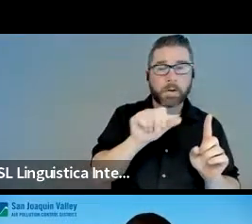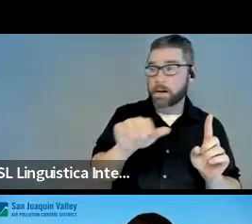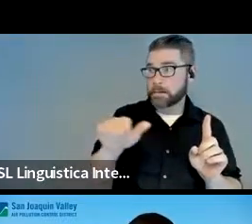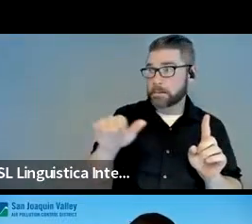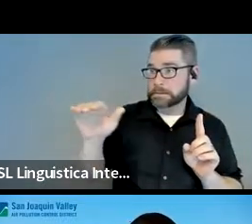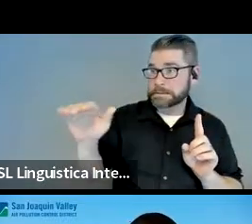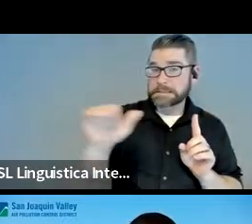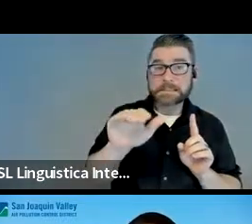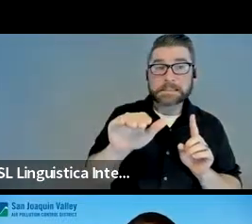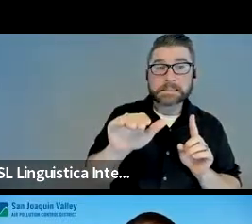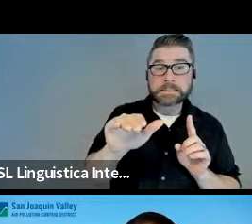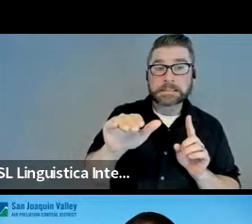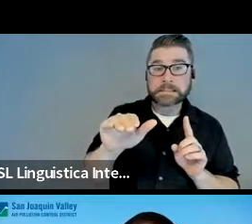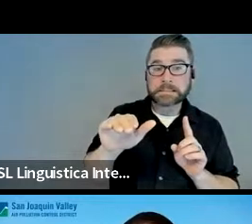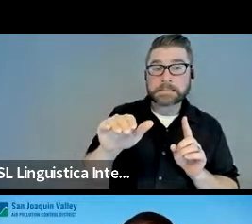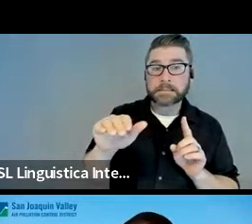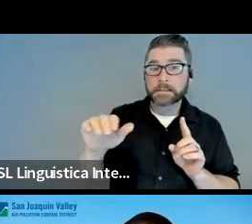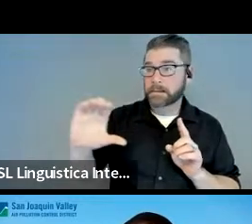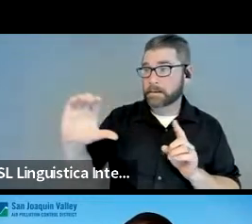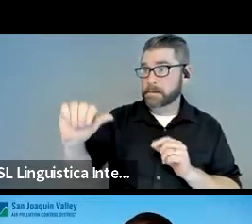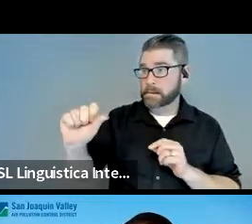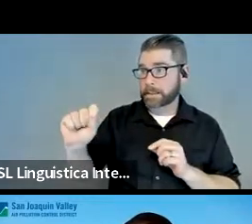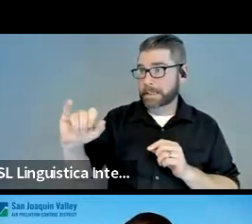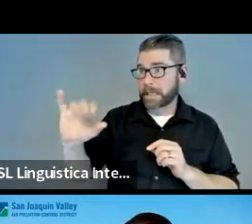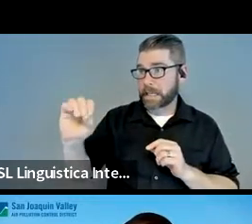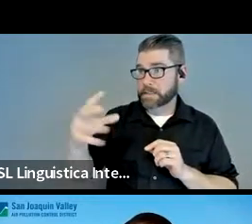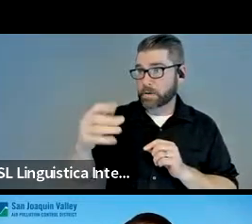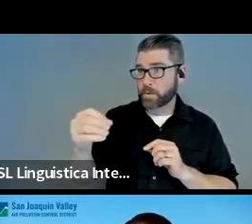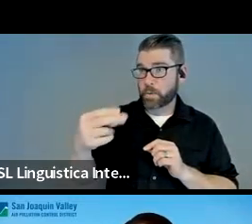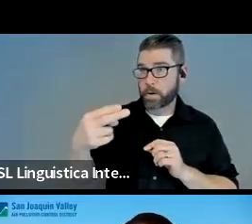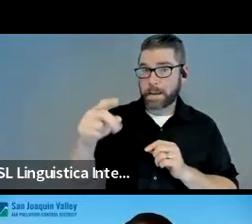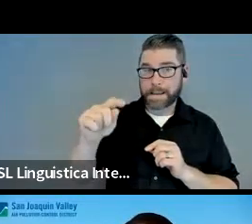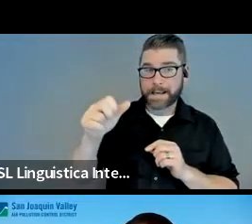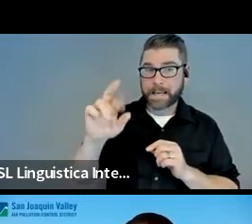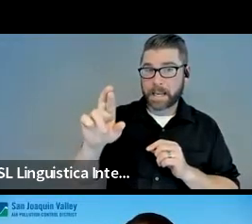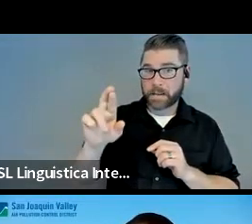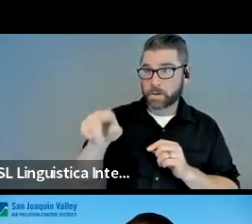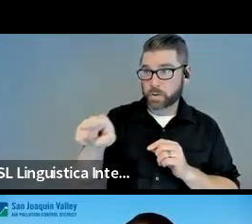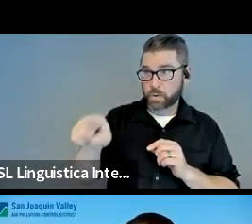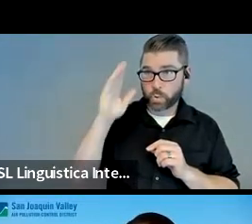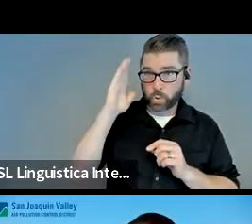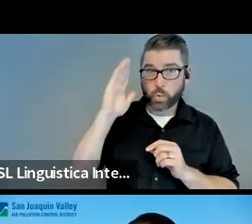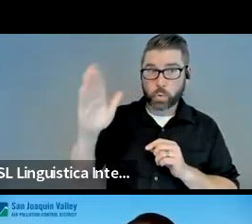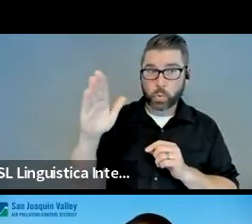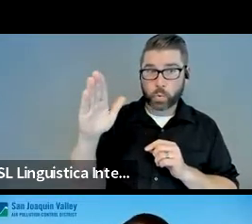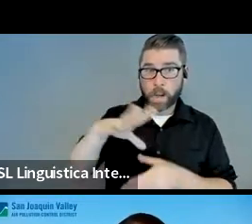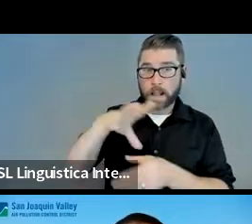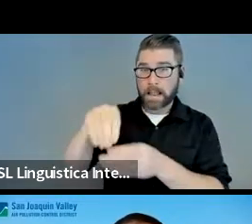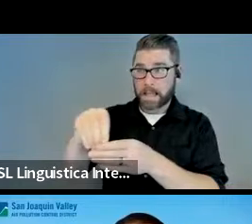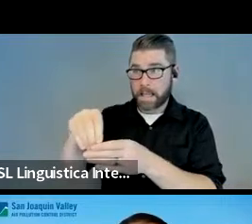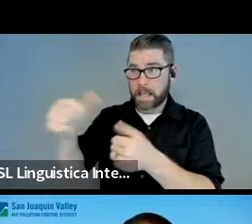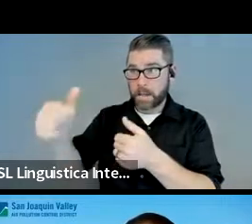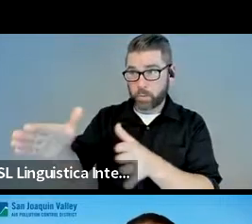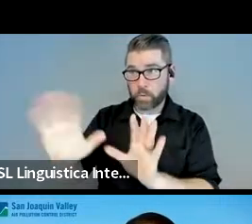Rocio, and Heather, you will be placed in a breakout room to gather that yes or no, whether they're ready to vote or not.